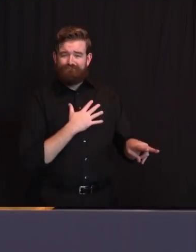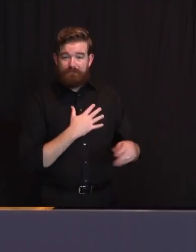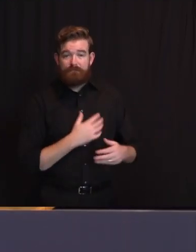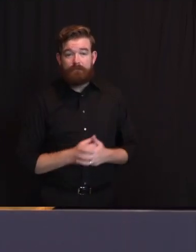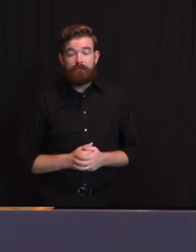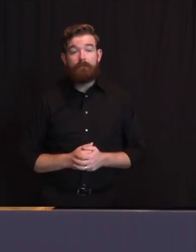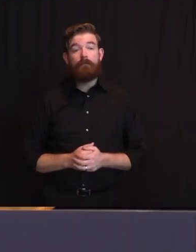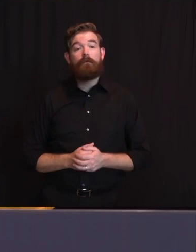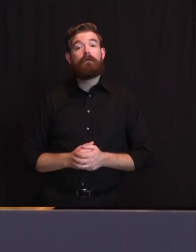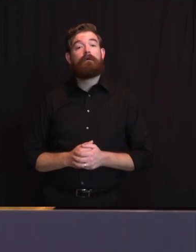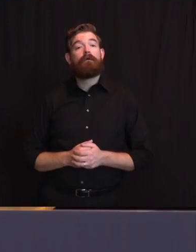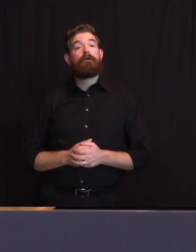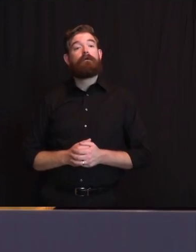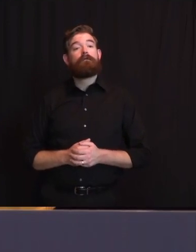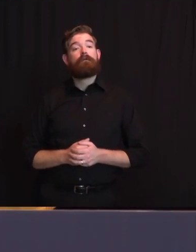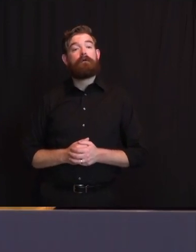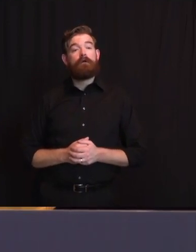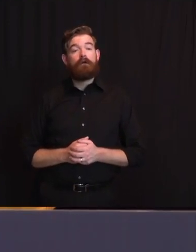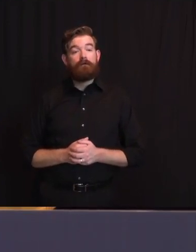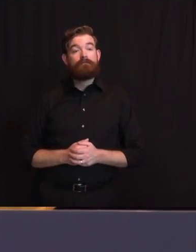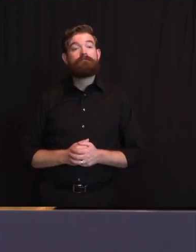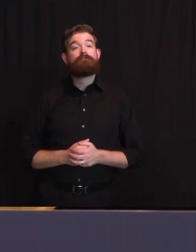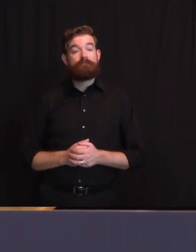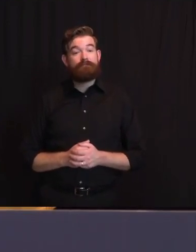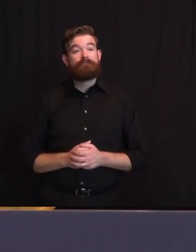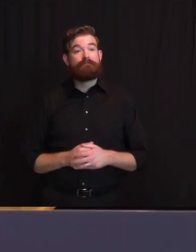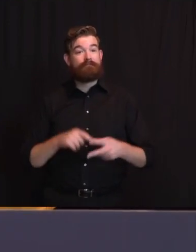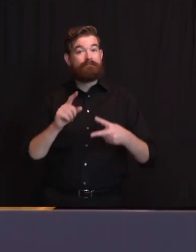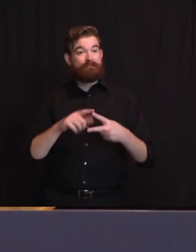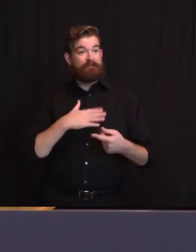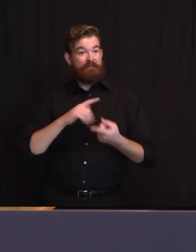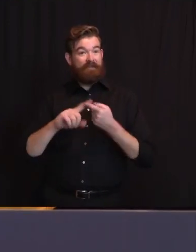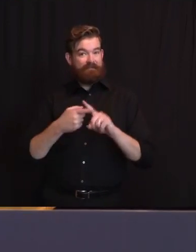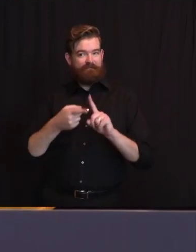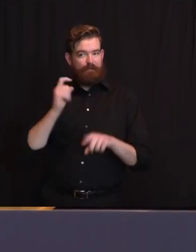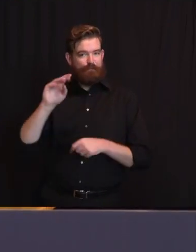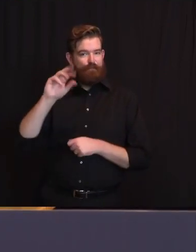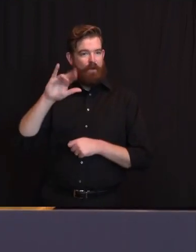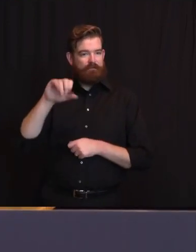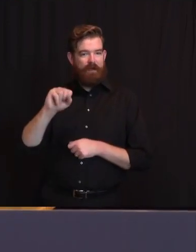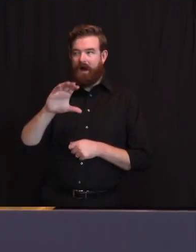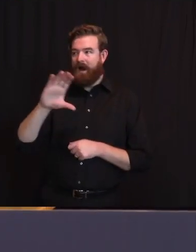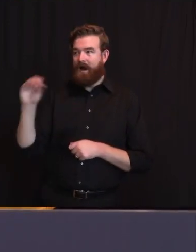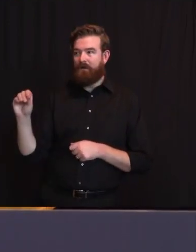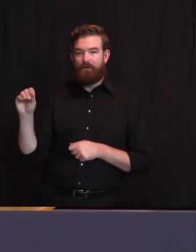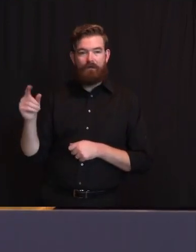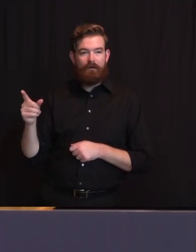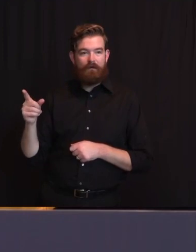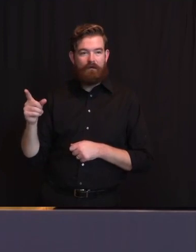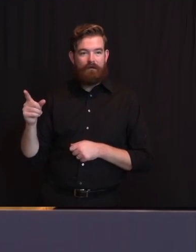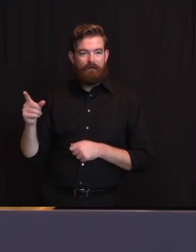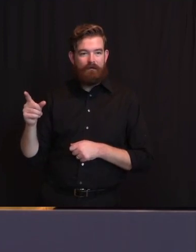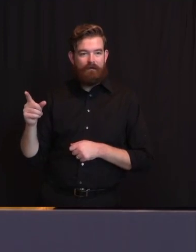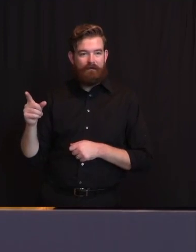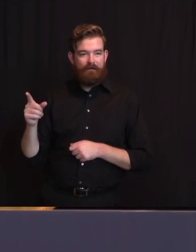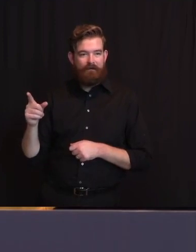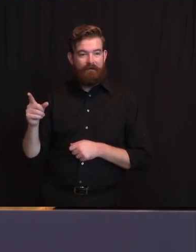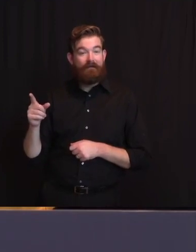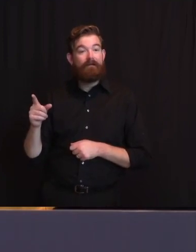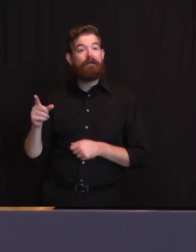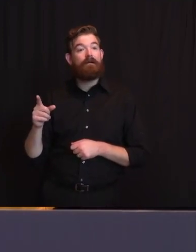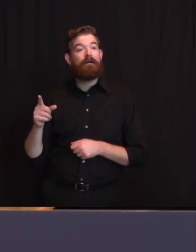friends from Morris County are lighting me up. Joe Quaid was actually from Morris County, Montville, as opposed to Montvale and Bergen County, so forgive me for